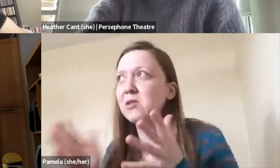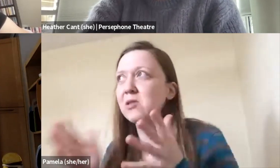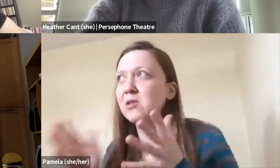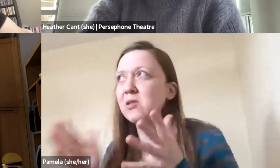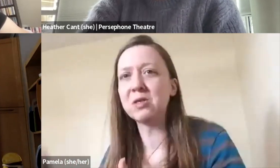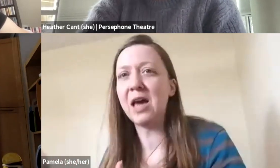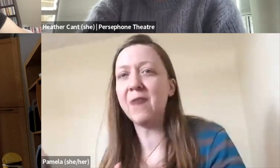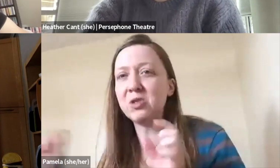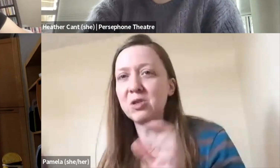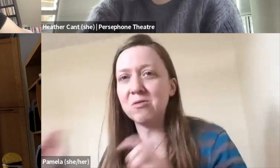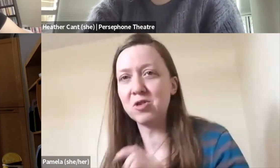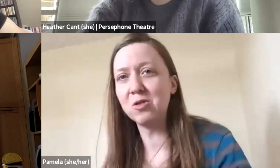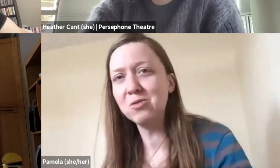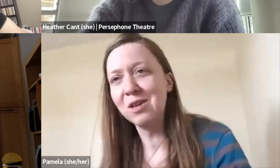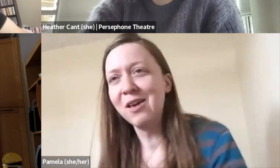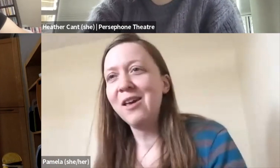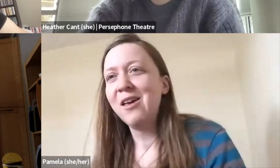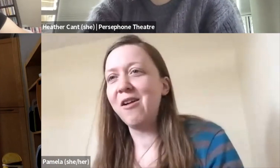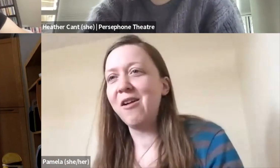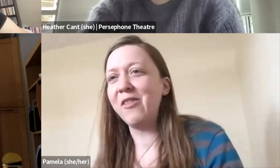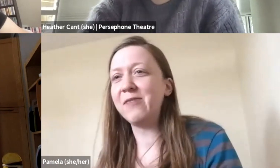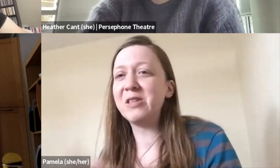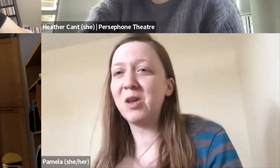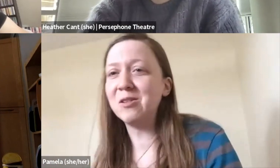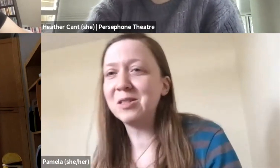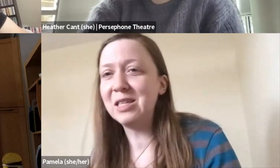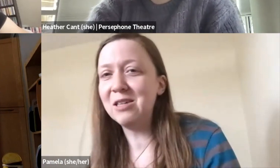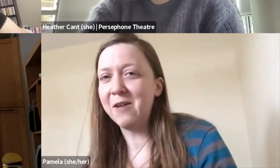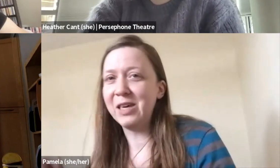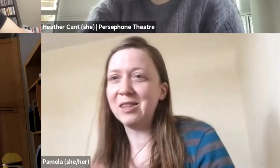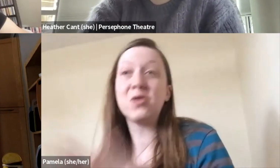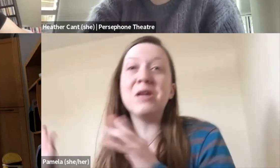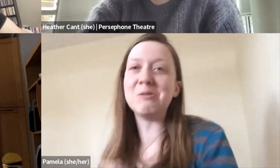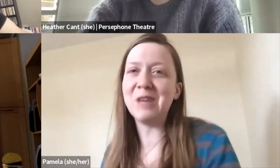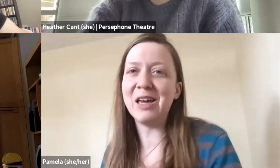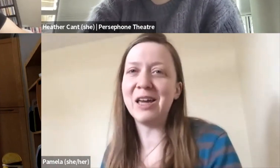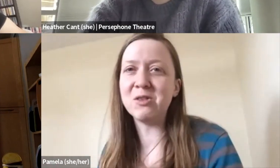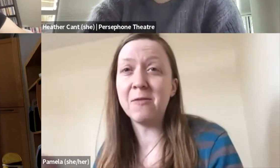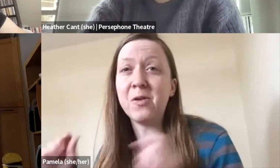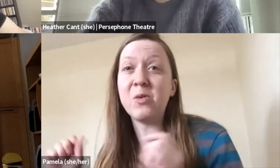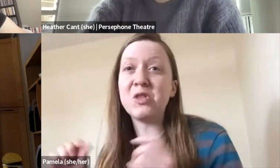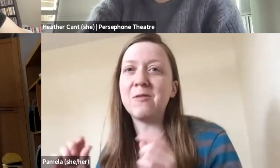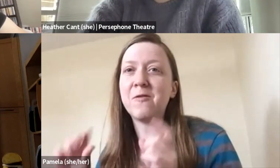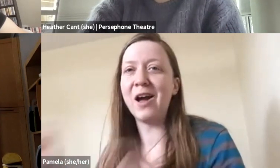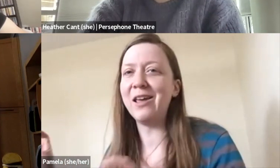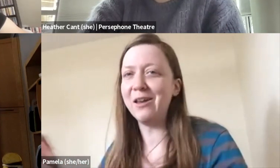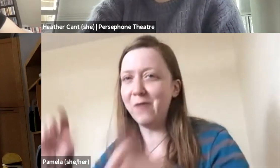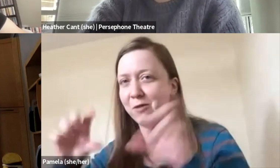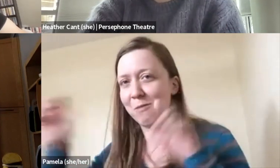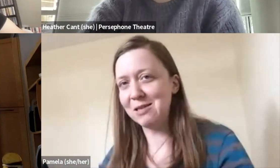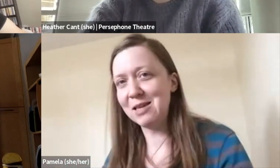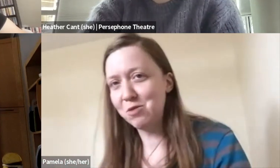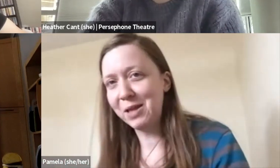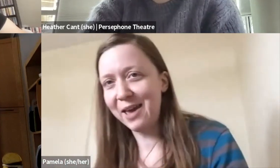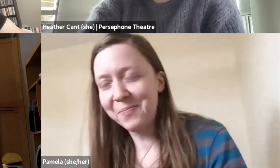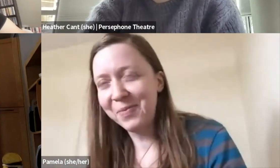like socials after certain shows. And like, for instance, with RLT, you'll have like the green room night, which is like the Friday of every